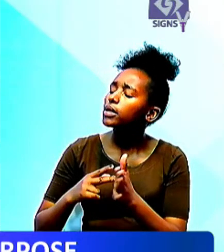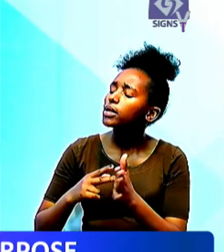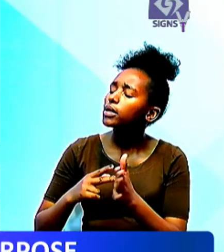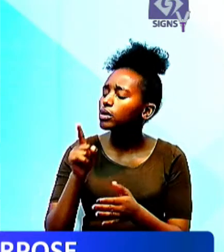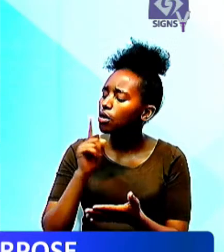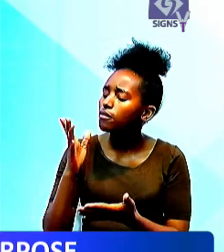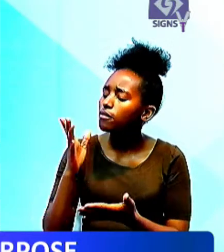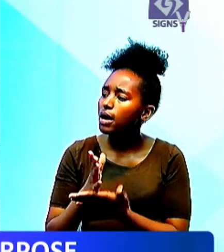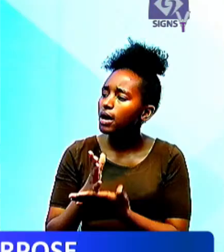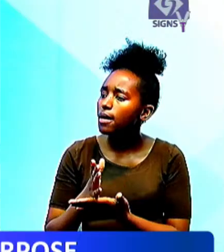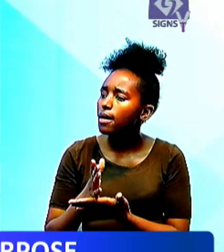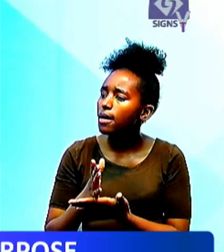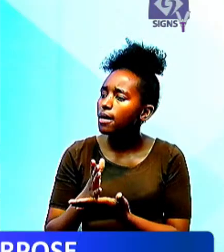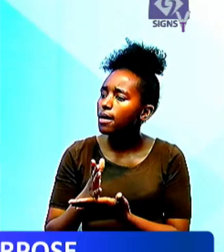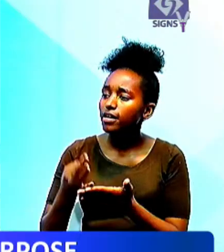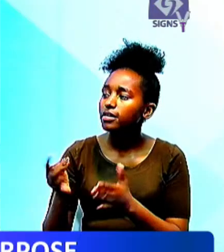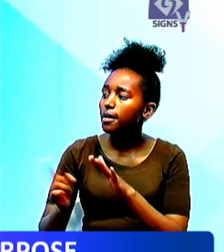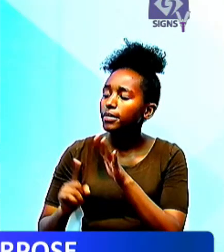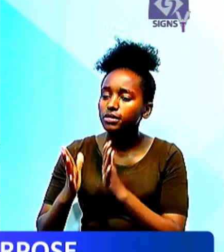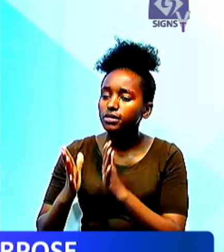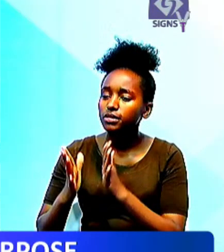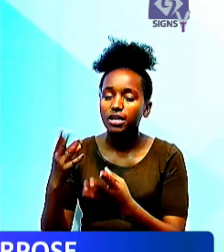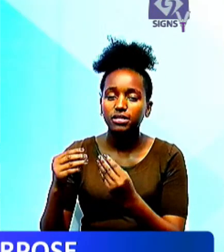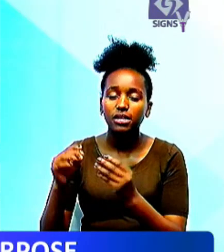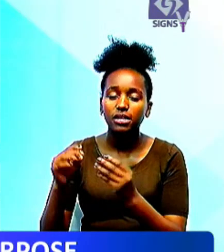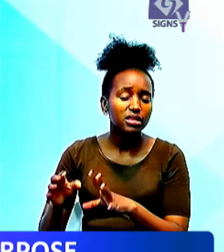of a finance minister is not very easy. It's not.